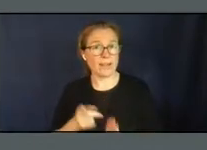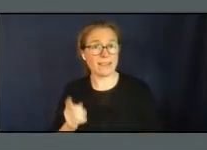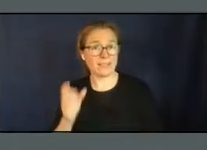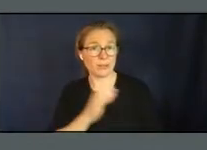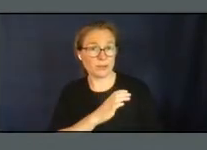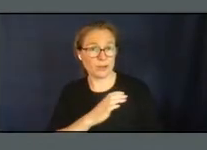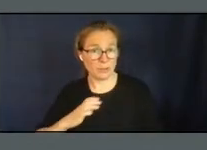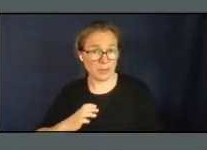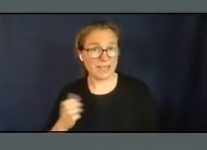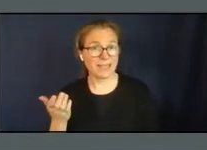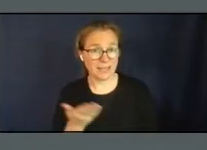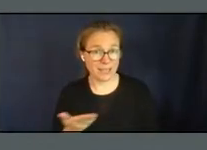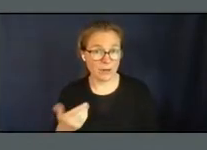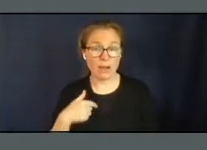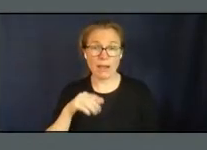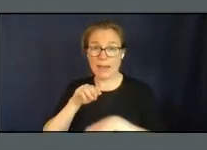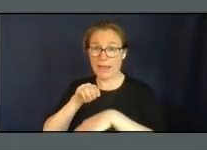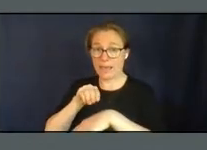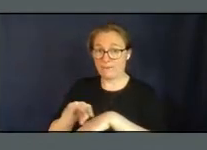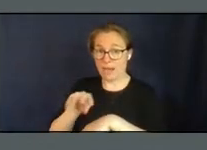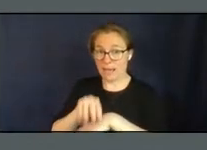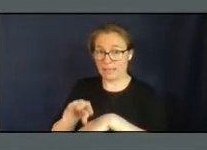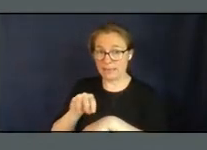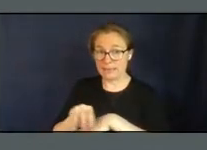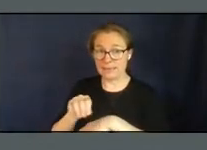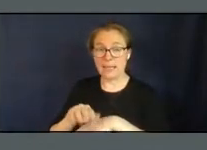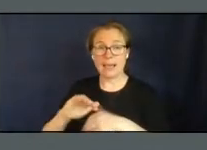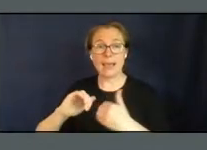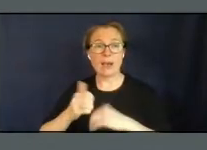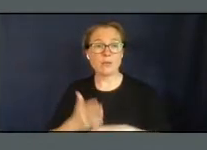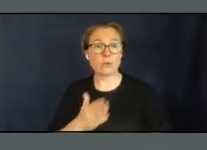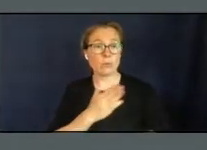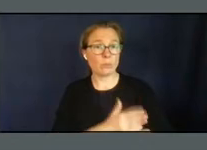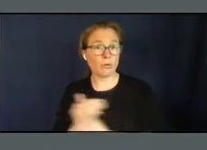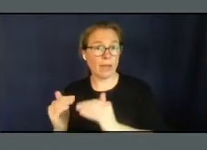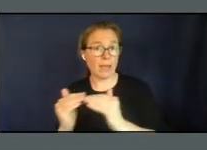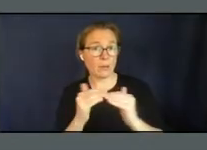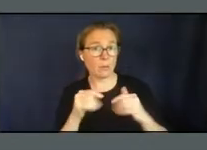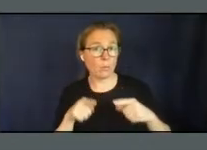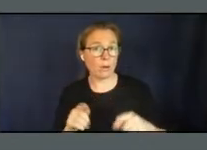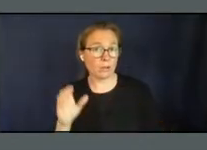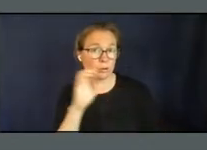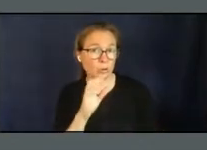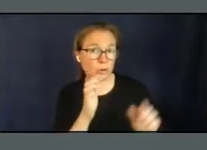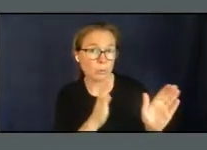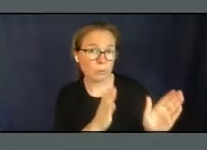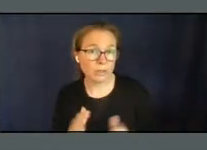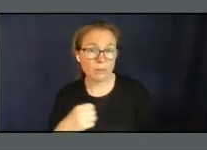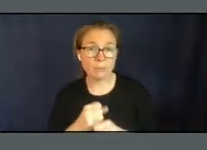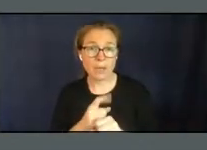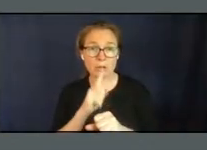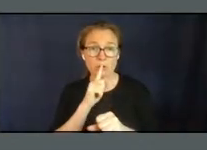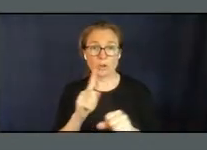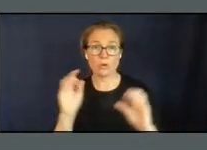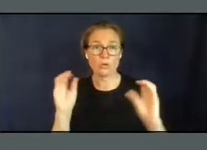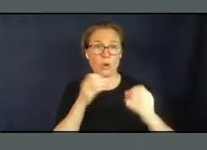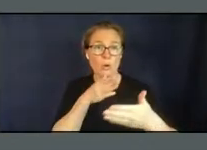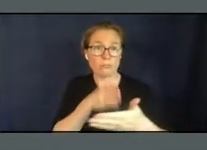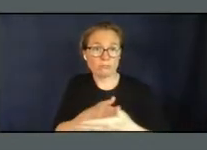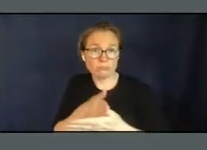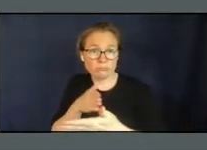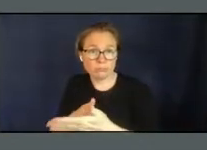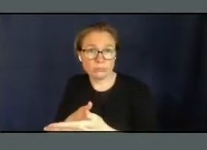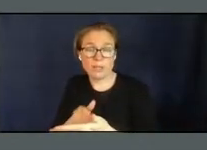have advised the co-chairs on ways to improve equity in the search process and mitigate bias. This has included changes to the position description